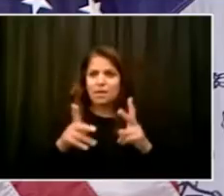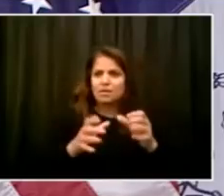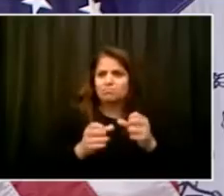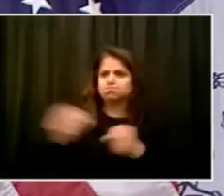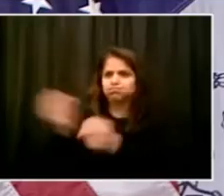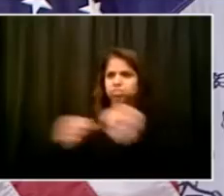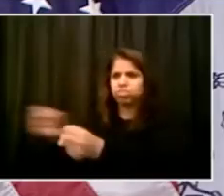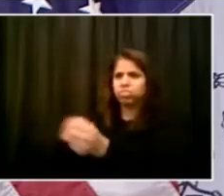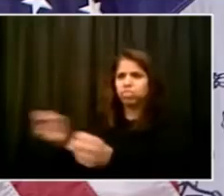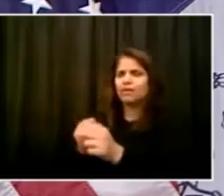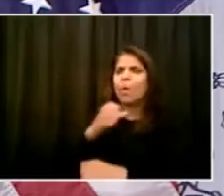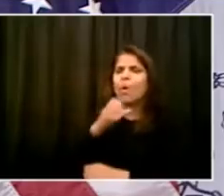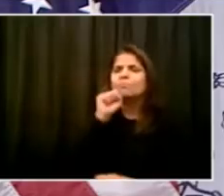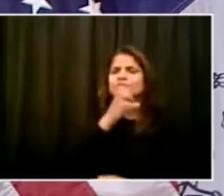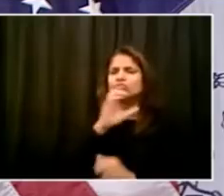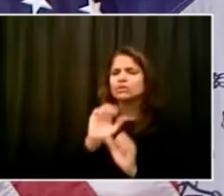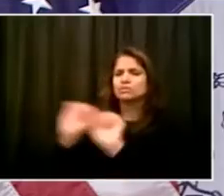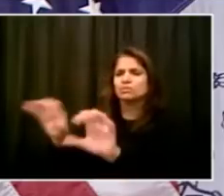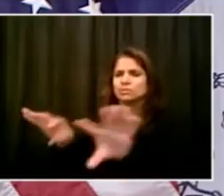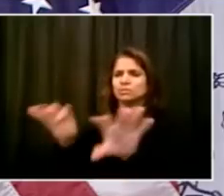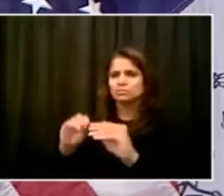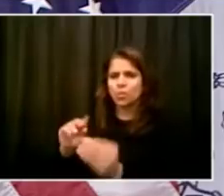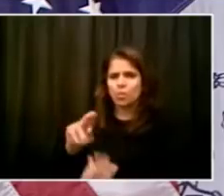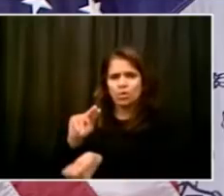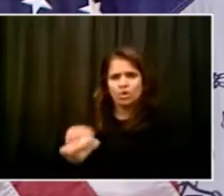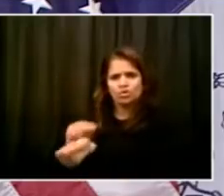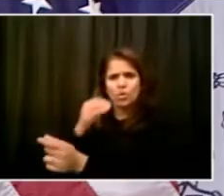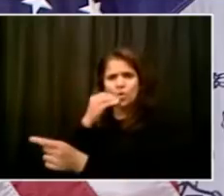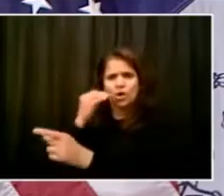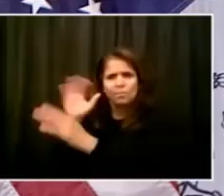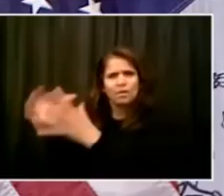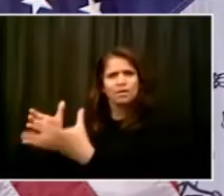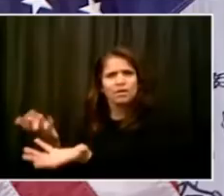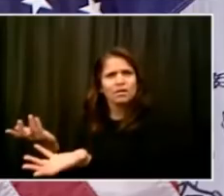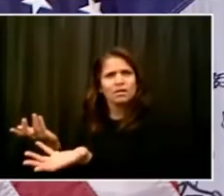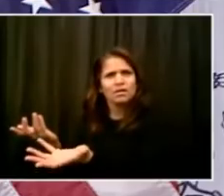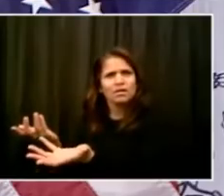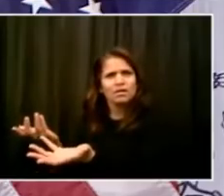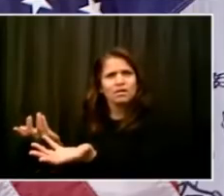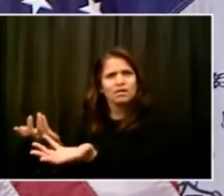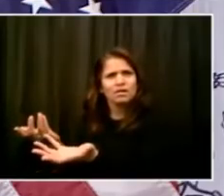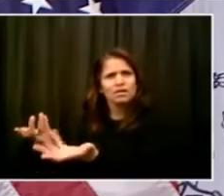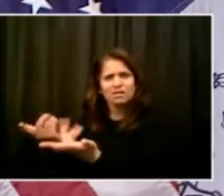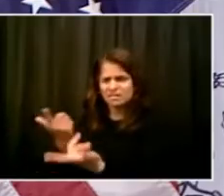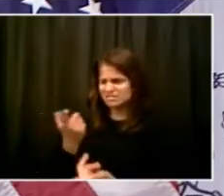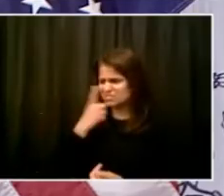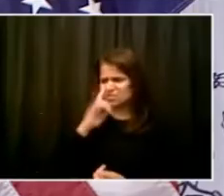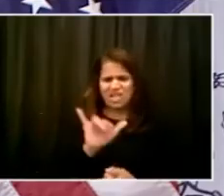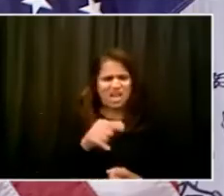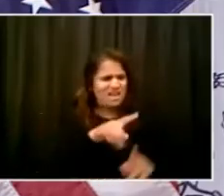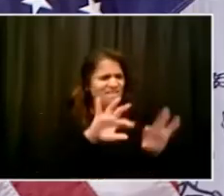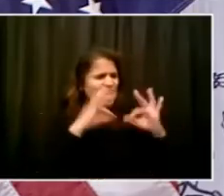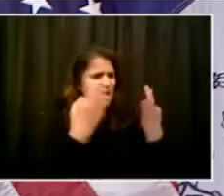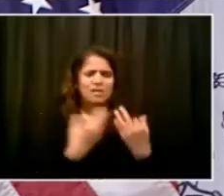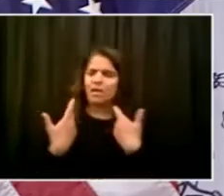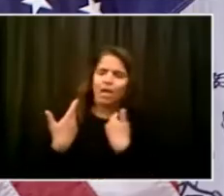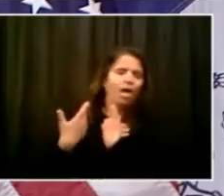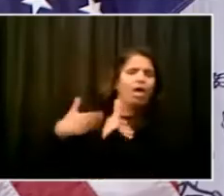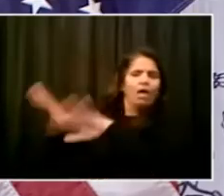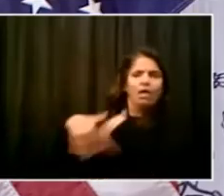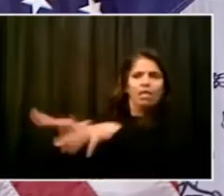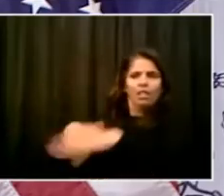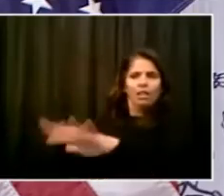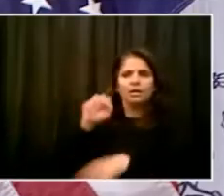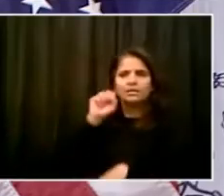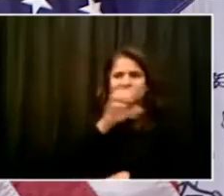all sorts of things that honestly I think there's a lot to be said for. And now families live all over the